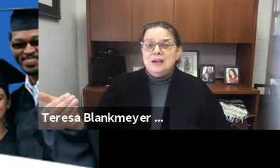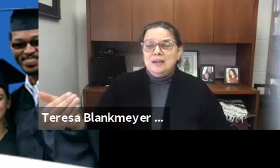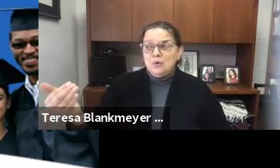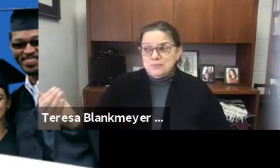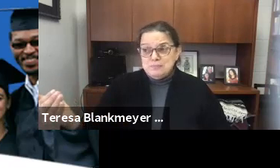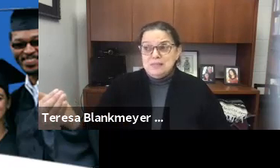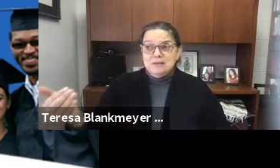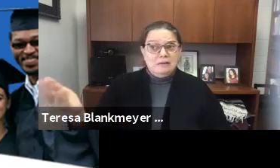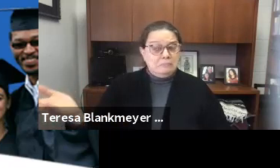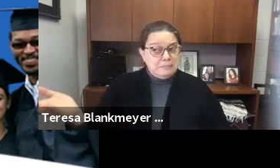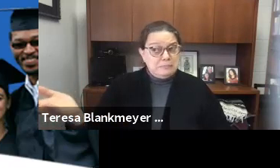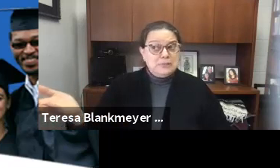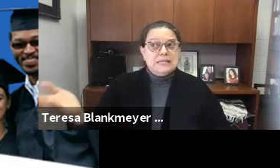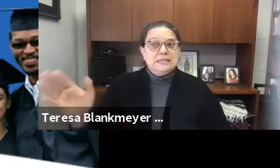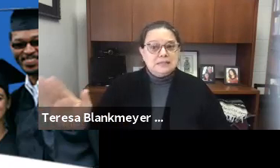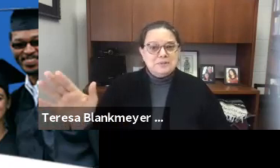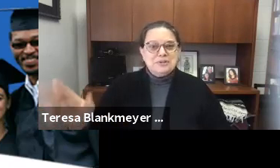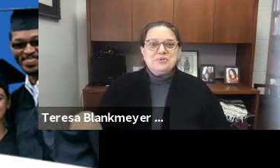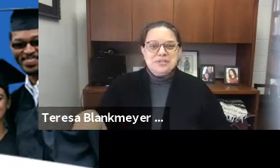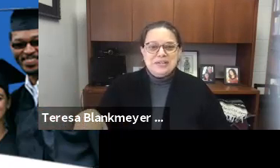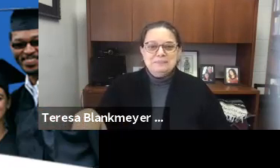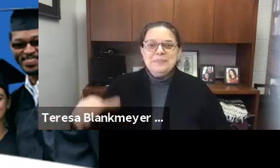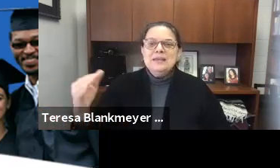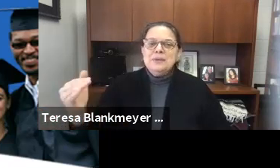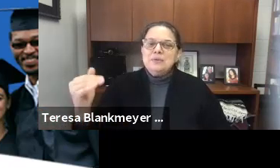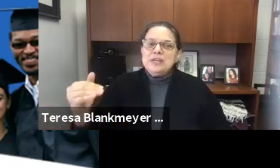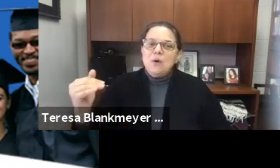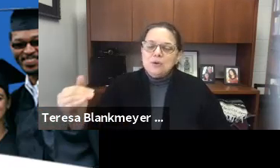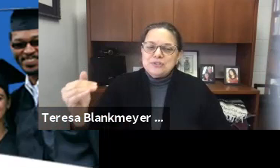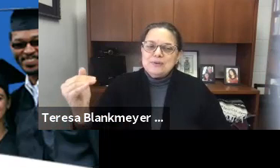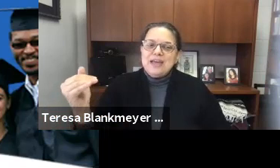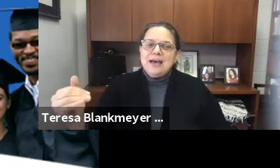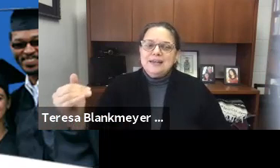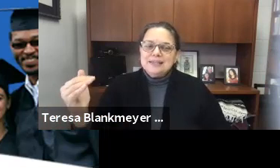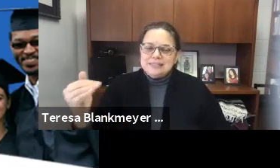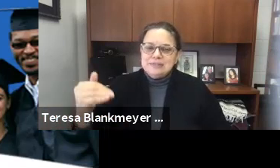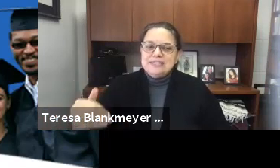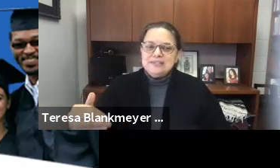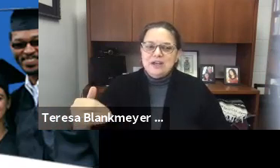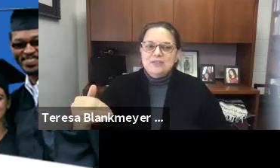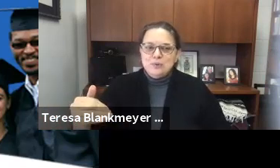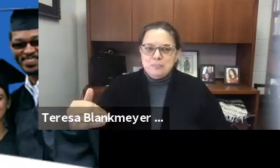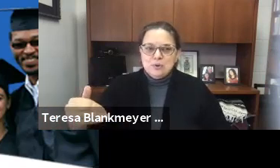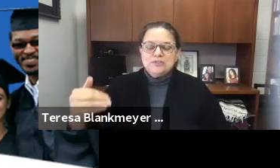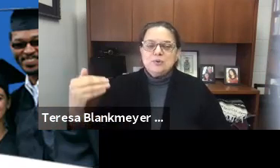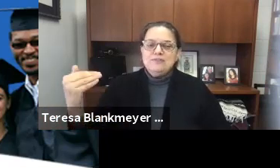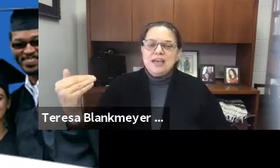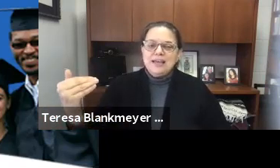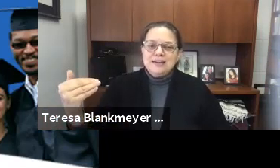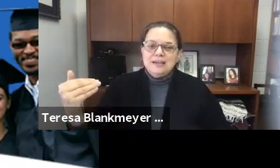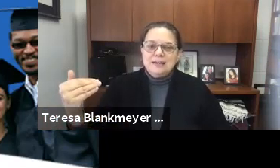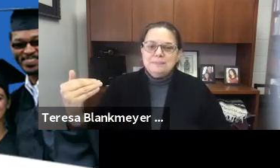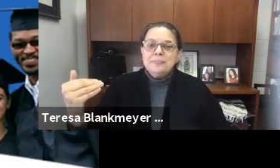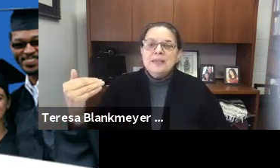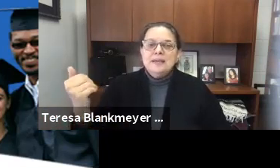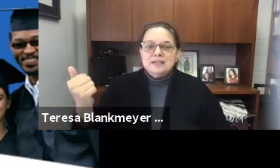2022. I hope to be there, maybe presenting, I'm not sure yet. But then we also have had a series of other reports. So we've